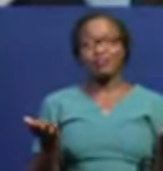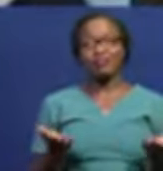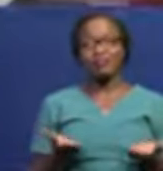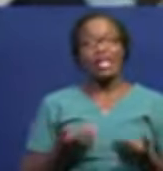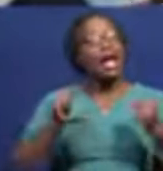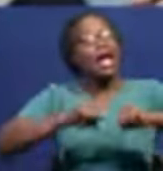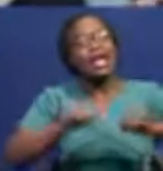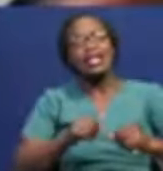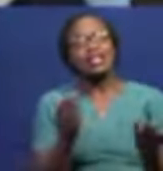I agree with that. It is not fair to use the police to harass citizens who have a contrary opinion. And that is